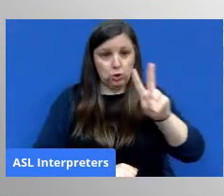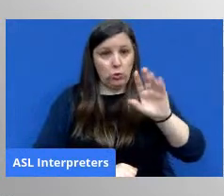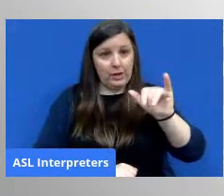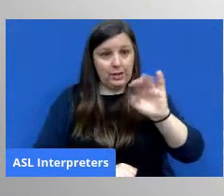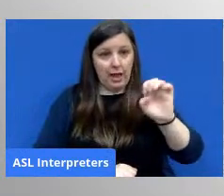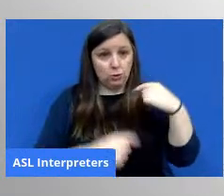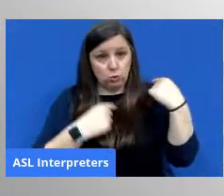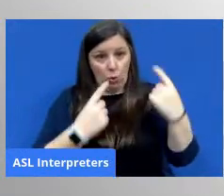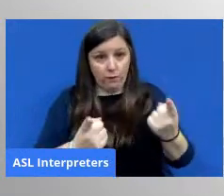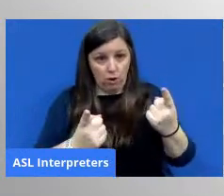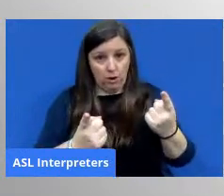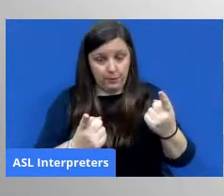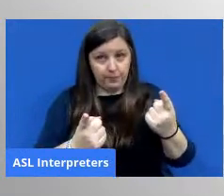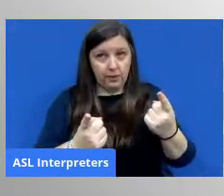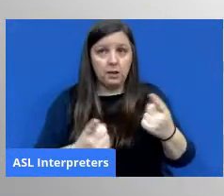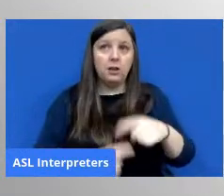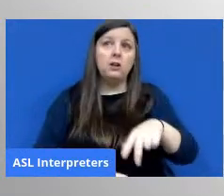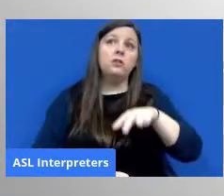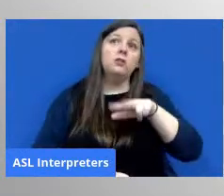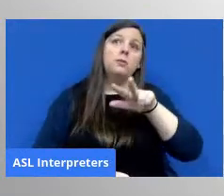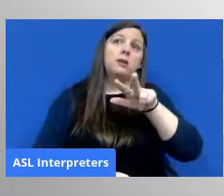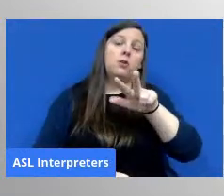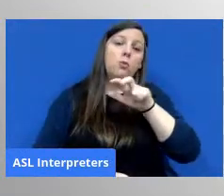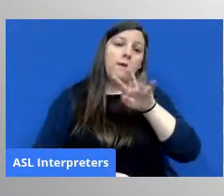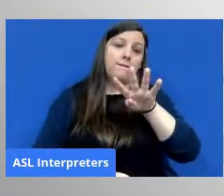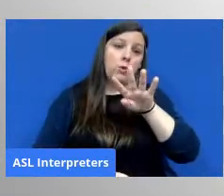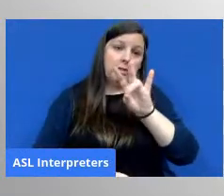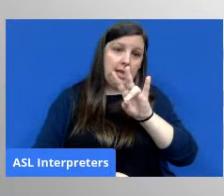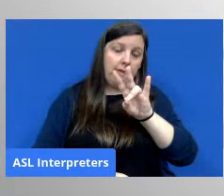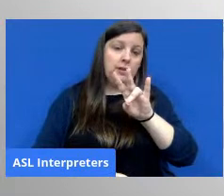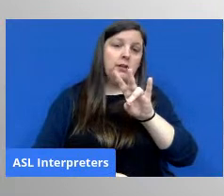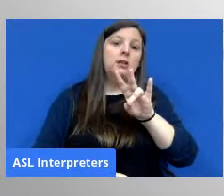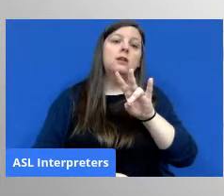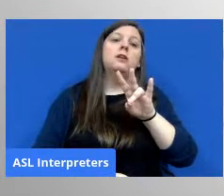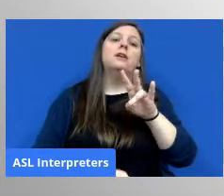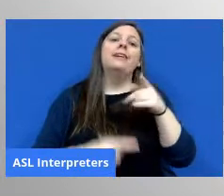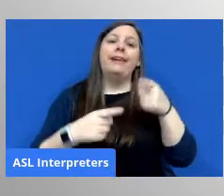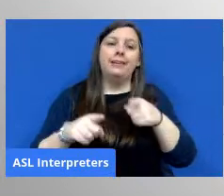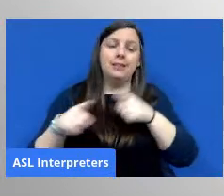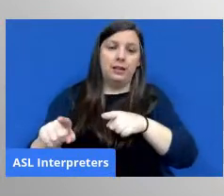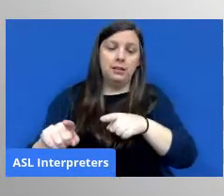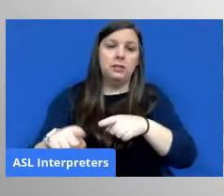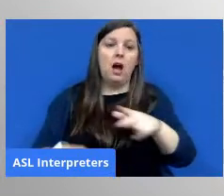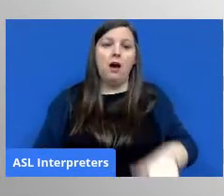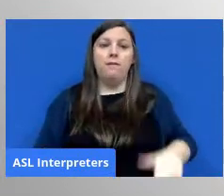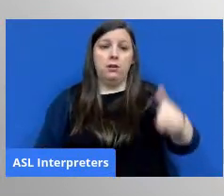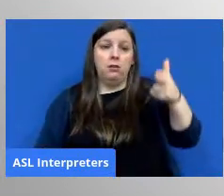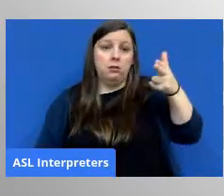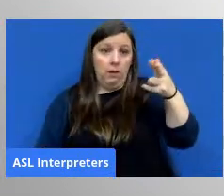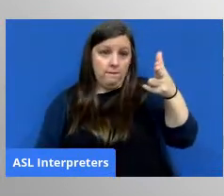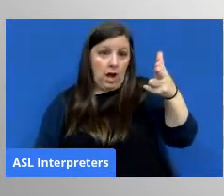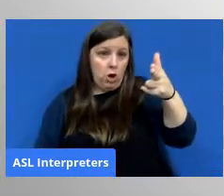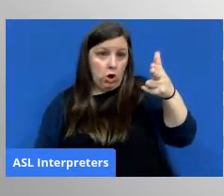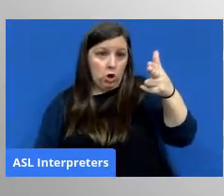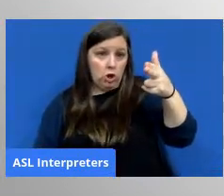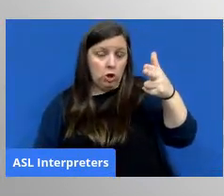been 347 instances of gunfire on